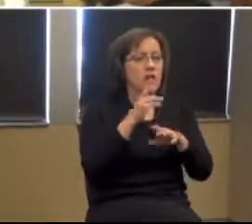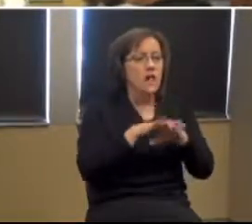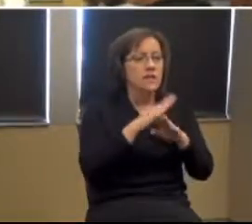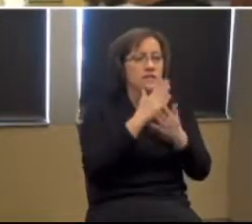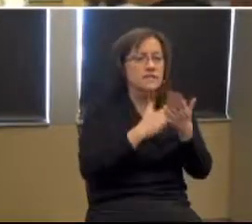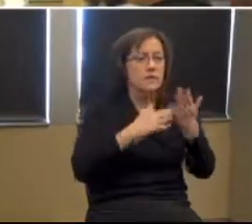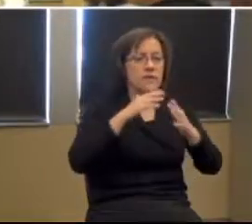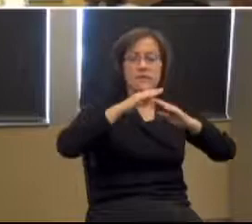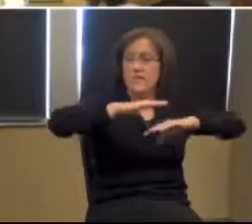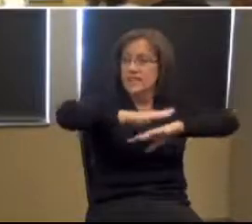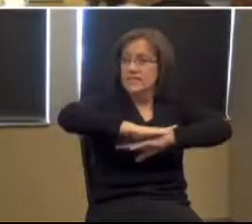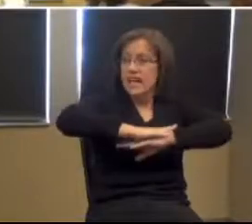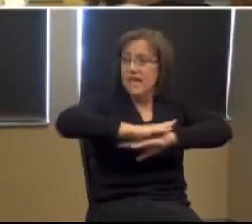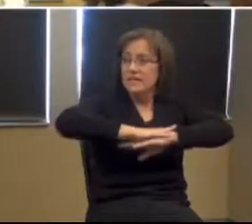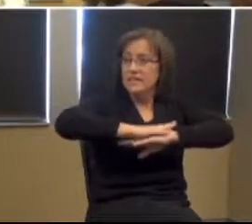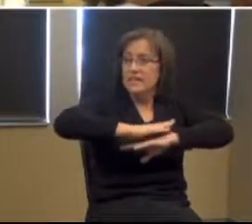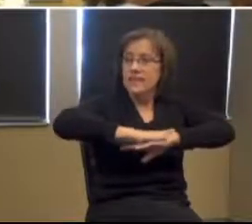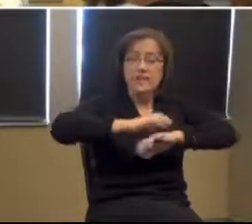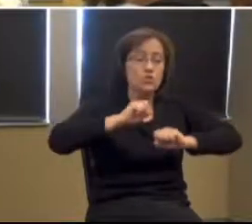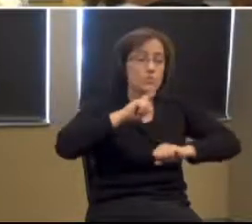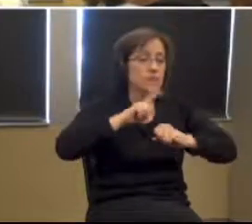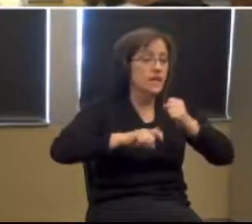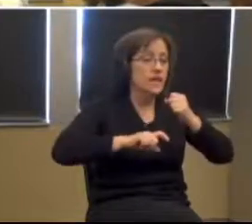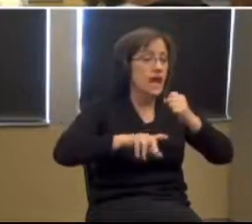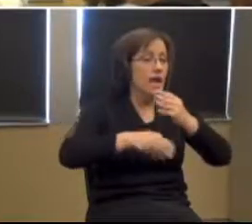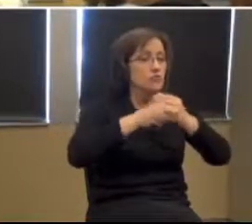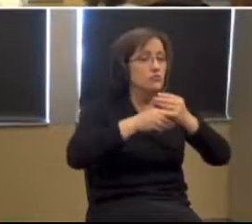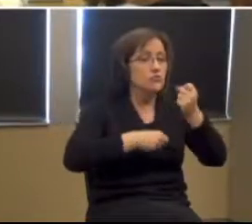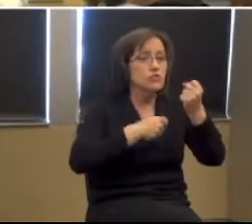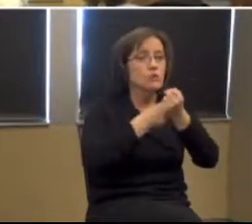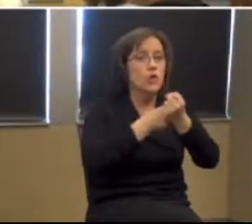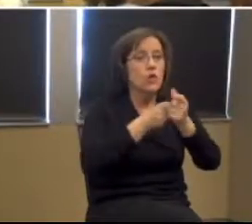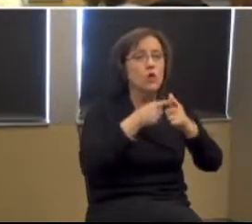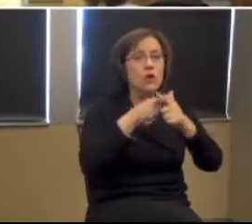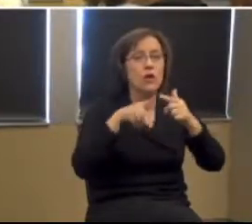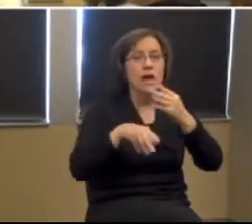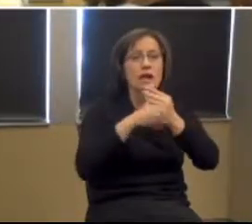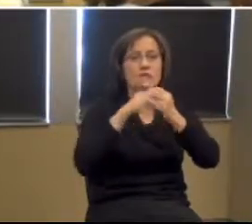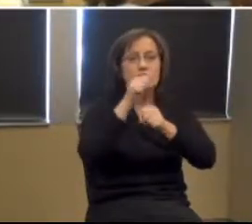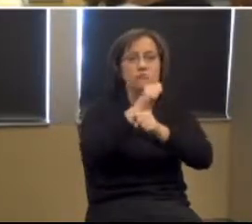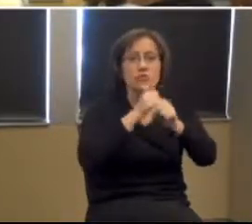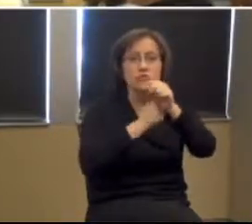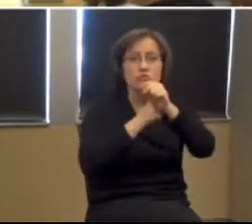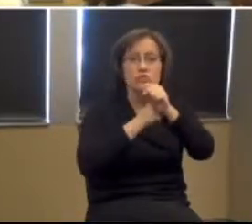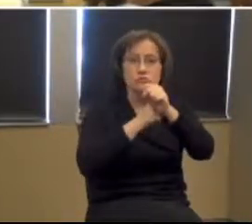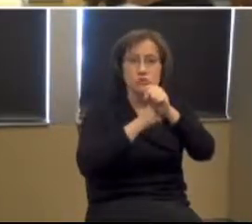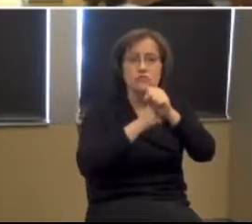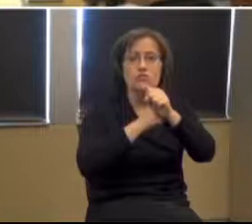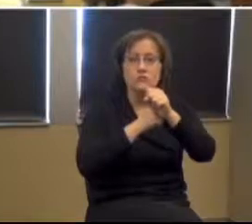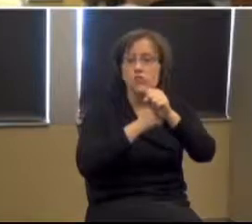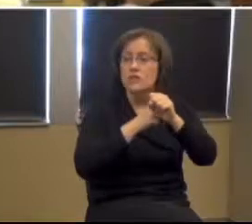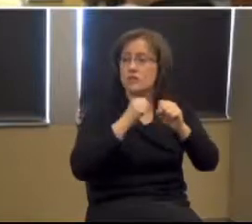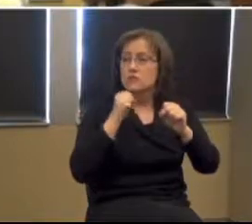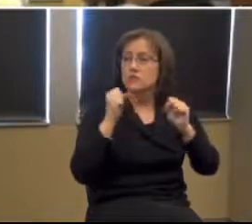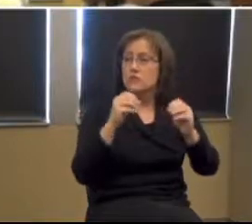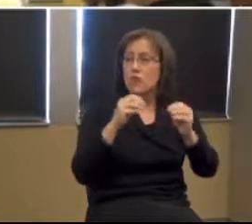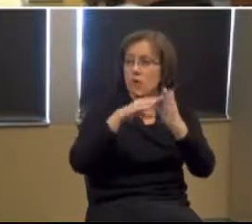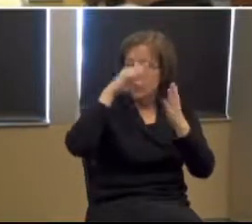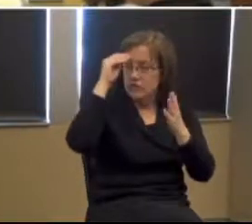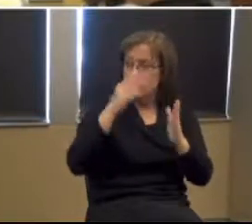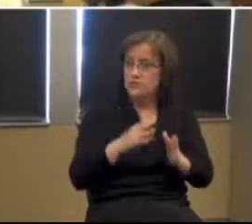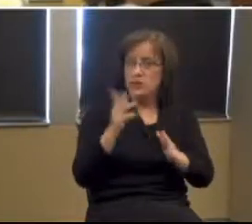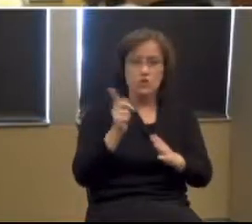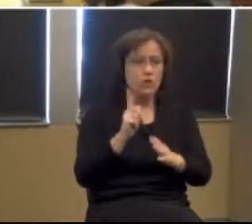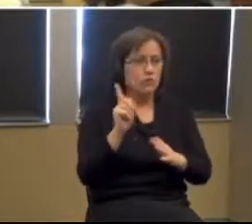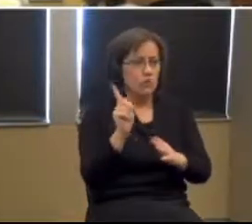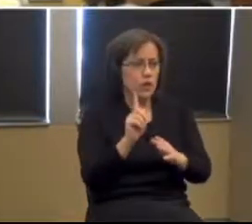an extra support or an extra level of structure that is on that work system so that a student would know where to put some of the tasks that